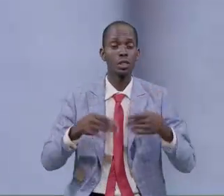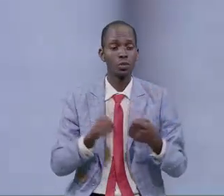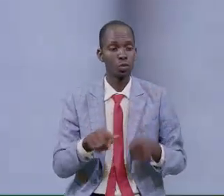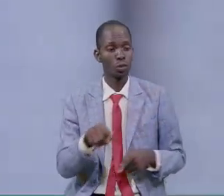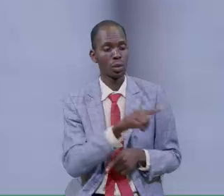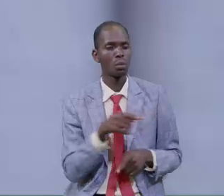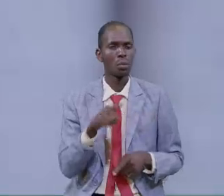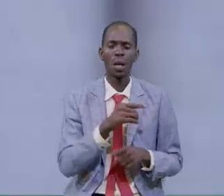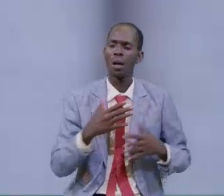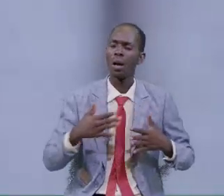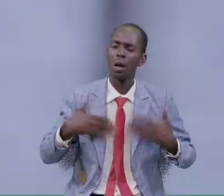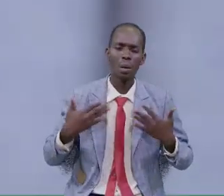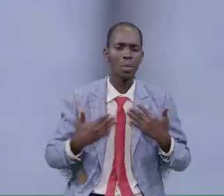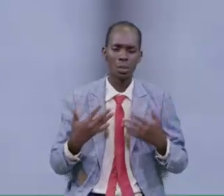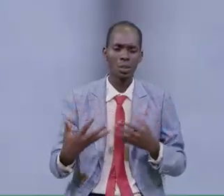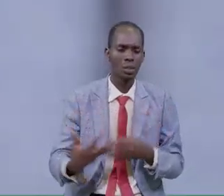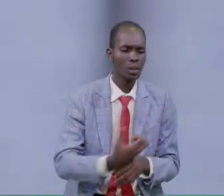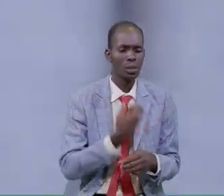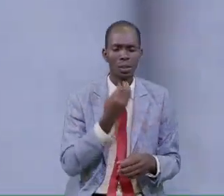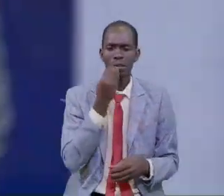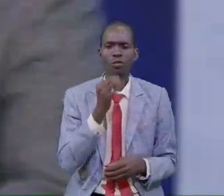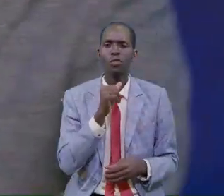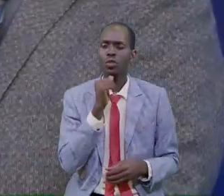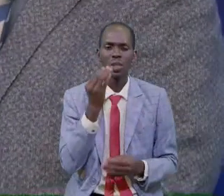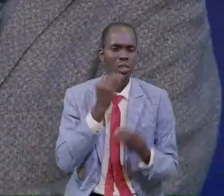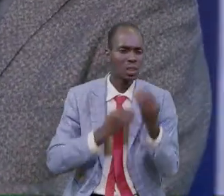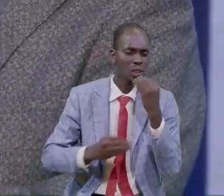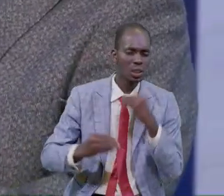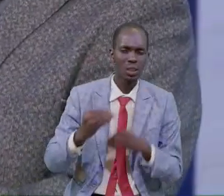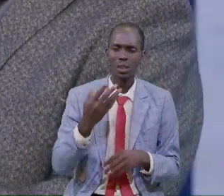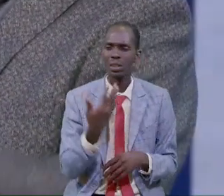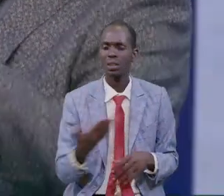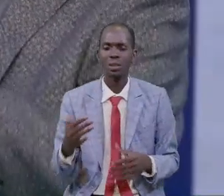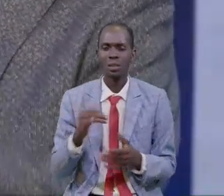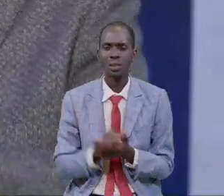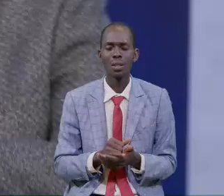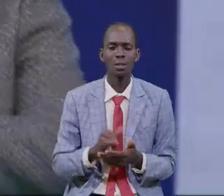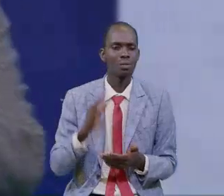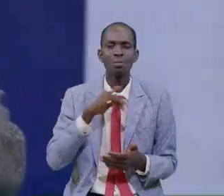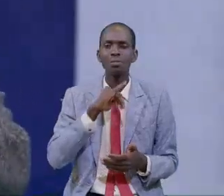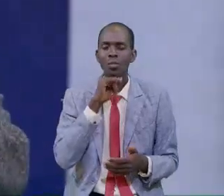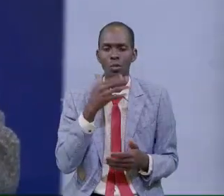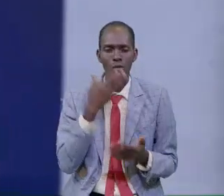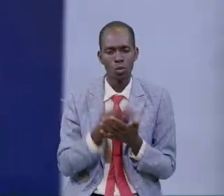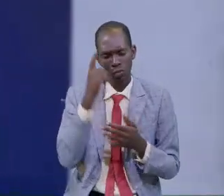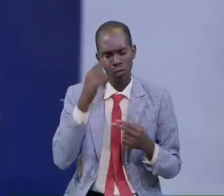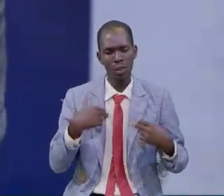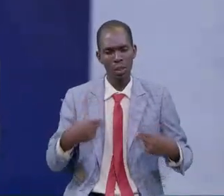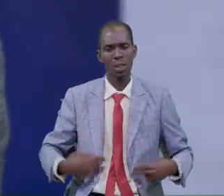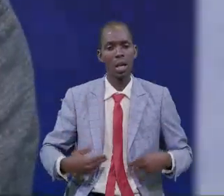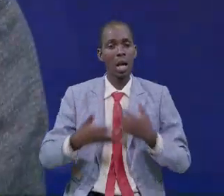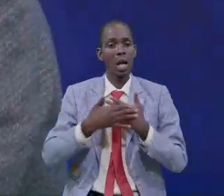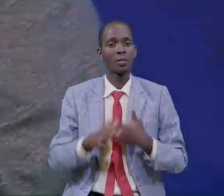They were not eating junk after they got the healing. And as we go back